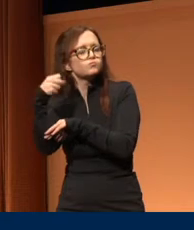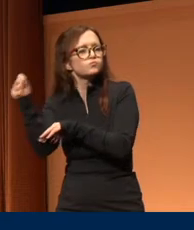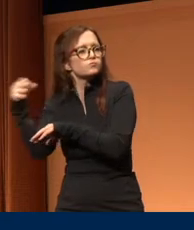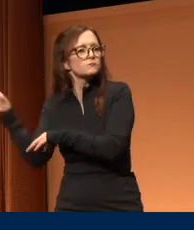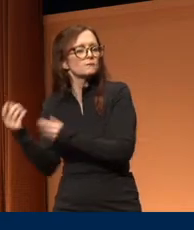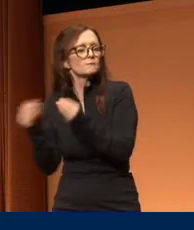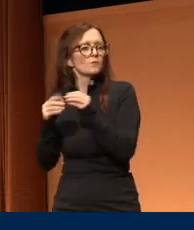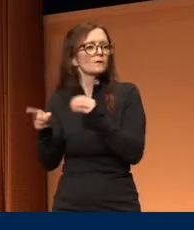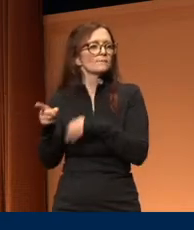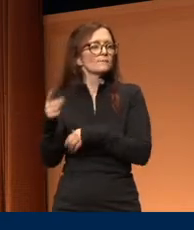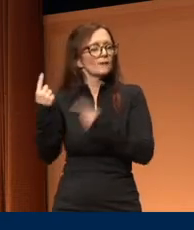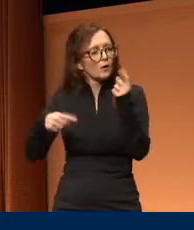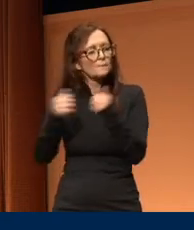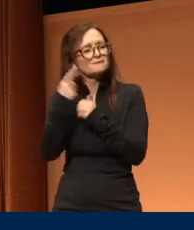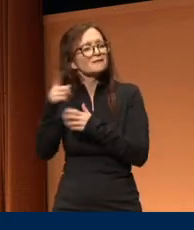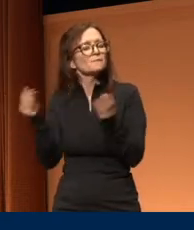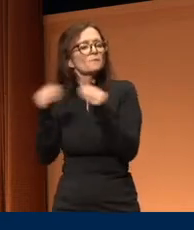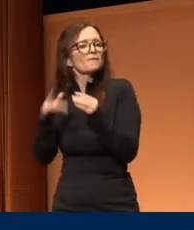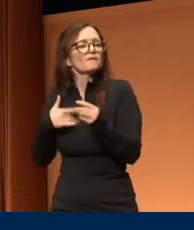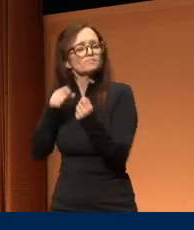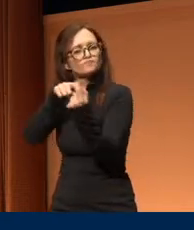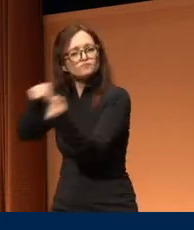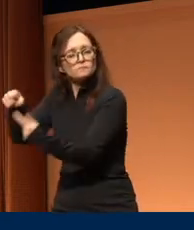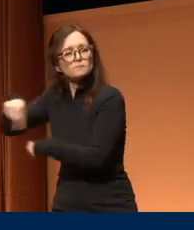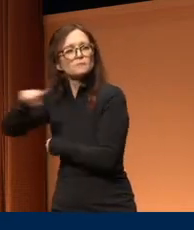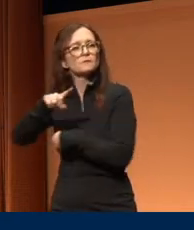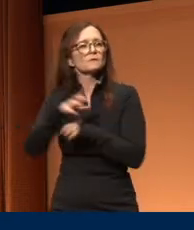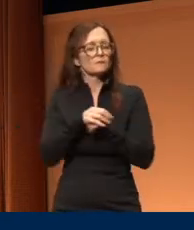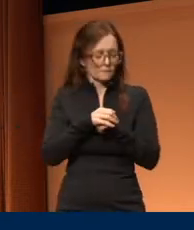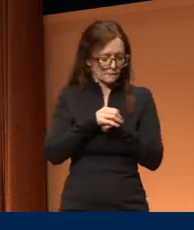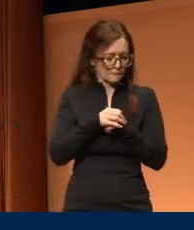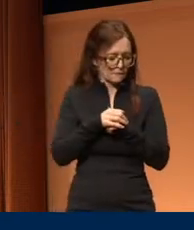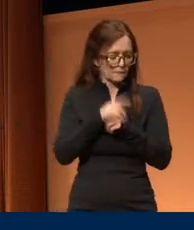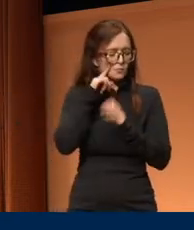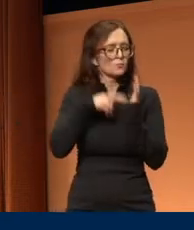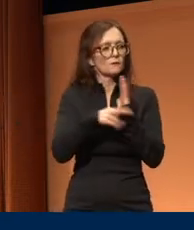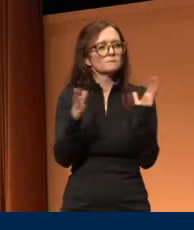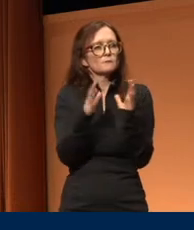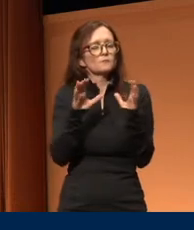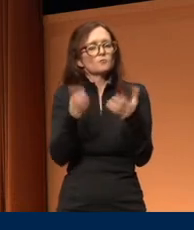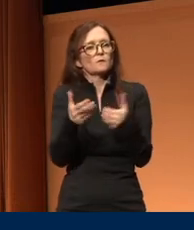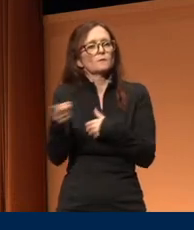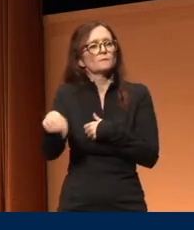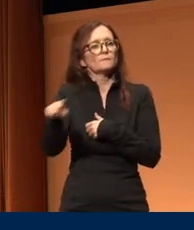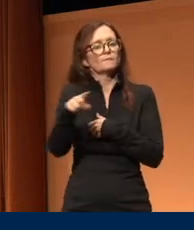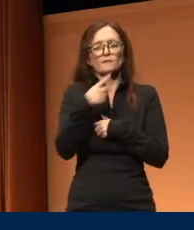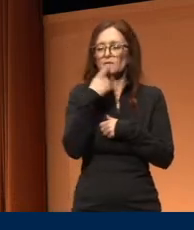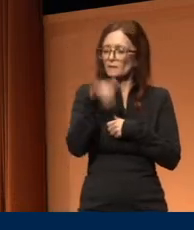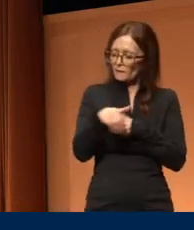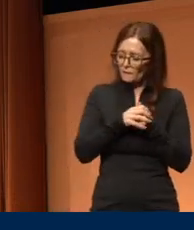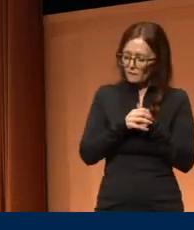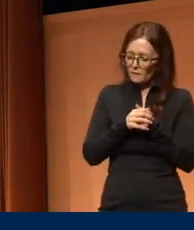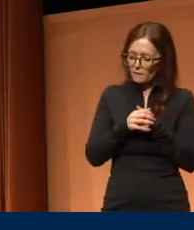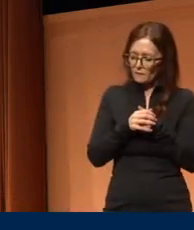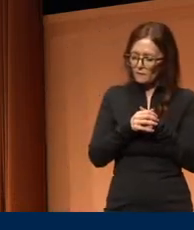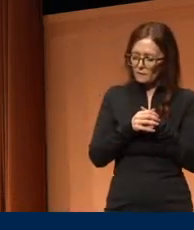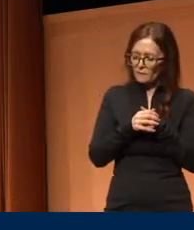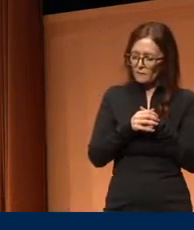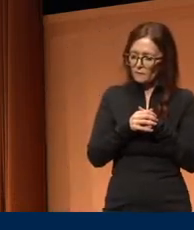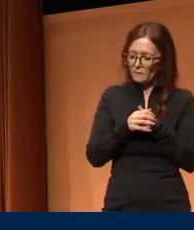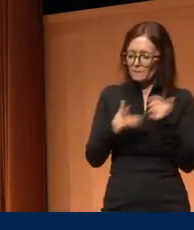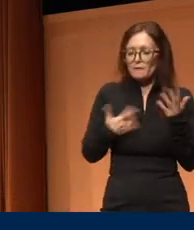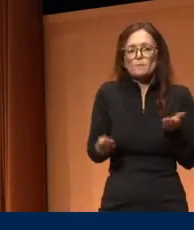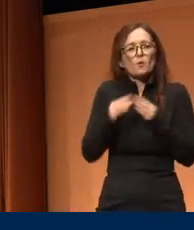plenaries, and as already mentioned, the woman who represented the minority at the end said that they clearly felt